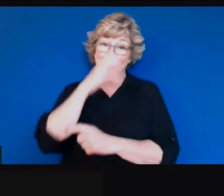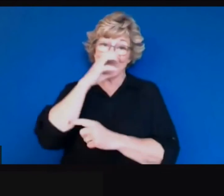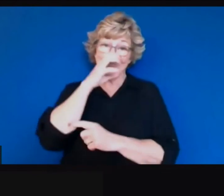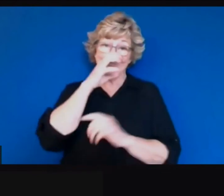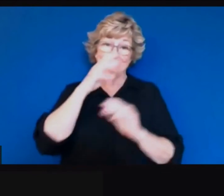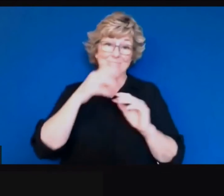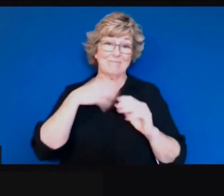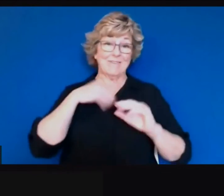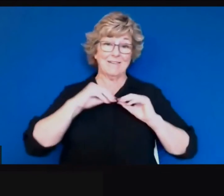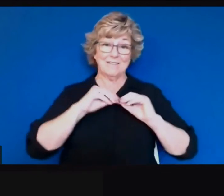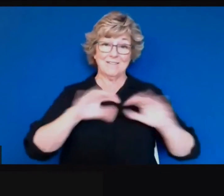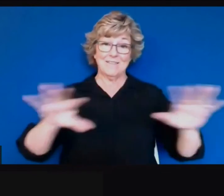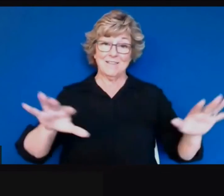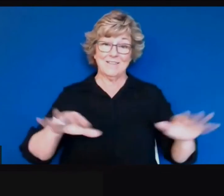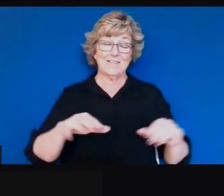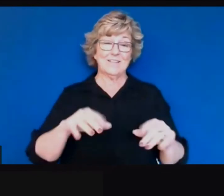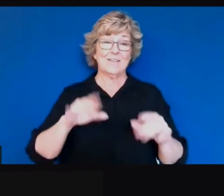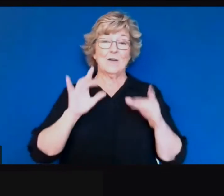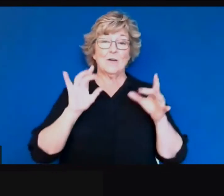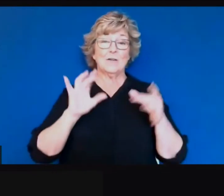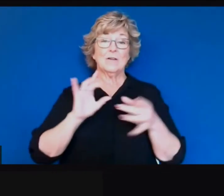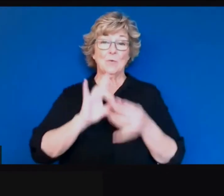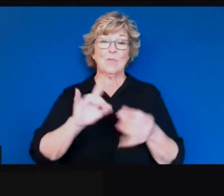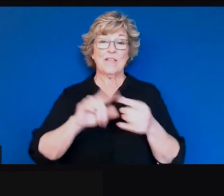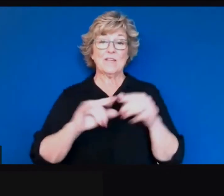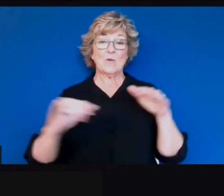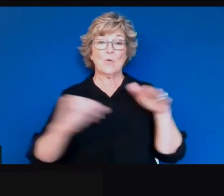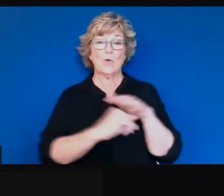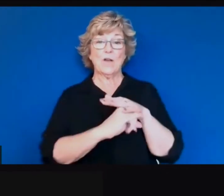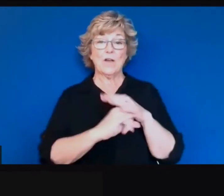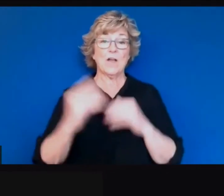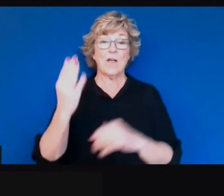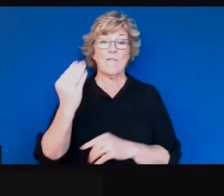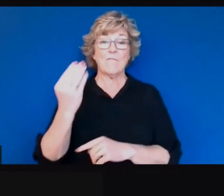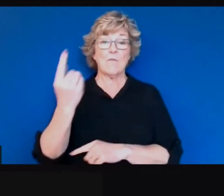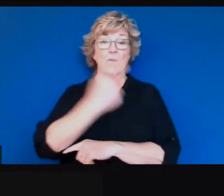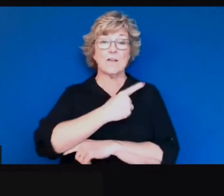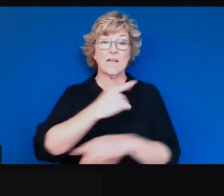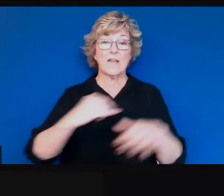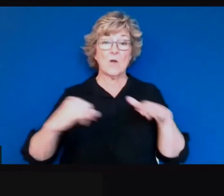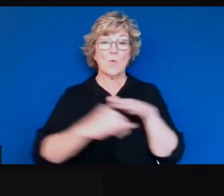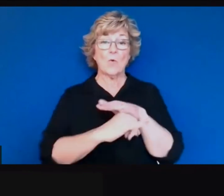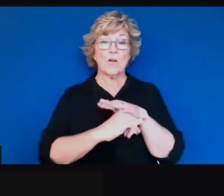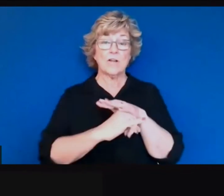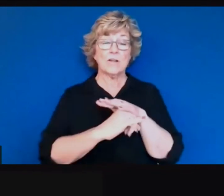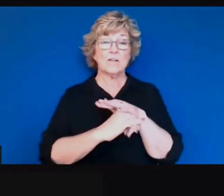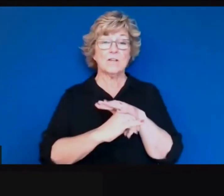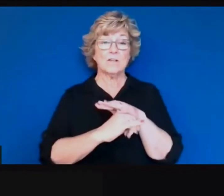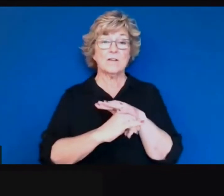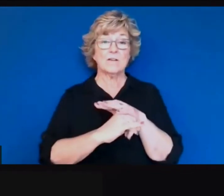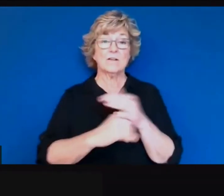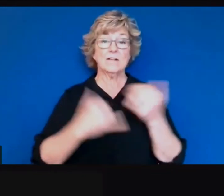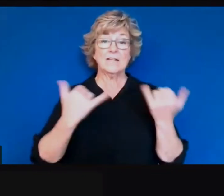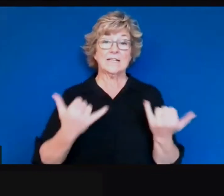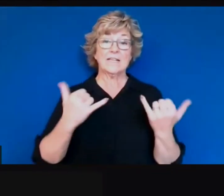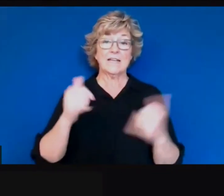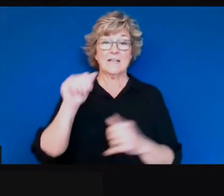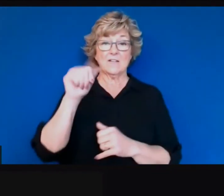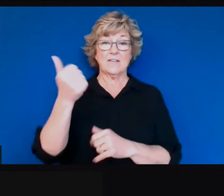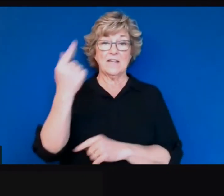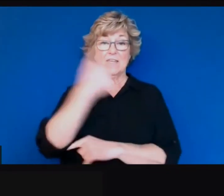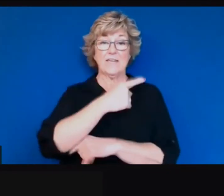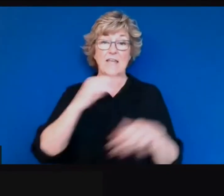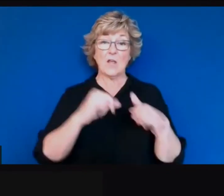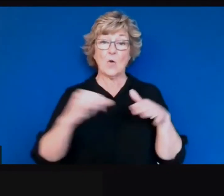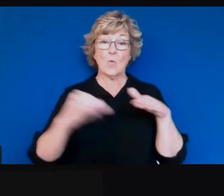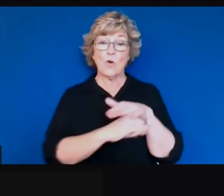out, established as relates to quarantine, which we did, and that 14-day quarantine a few weeks back, and now with 10-day quarantine. Look, as it